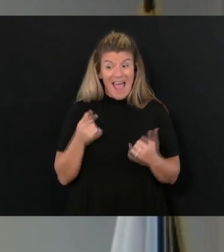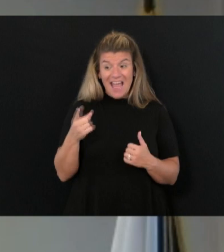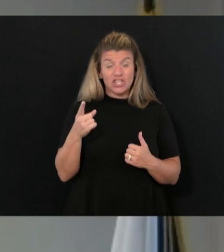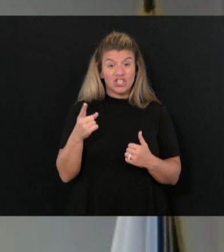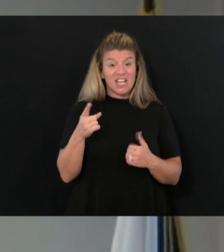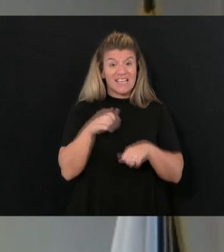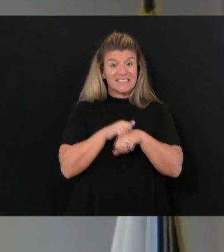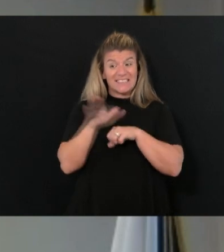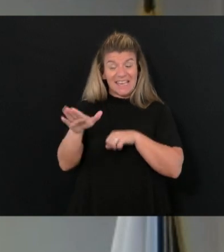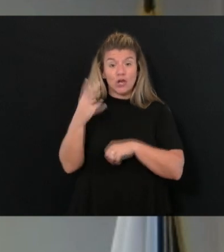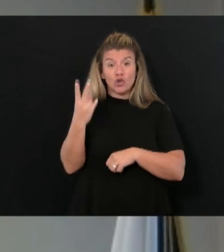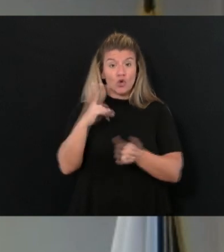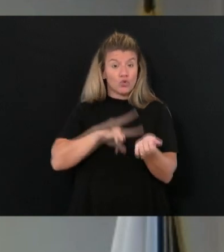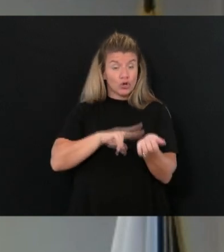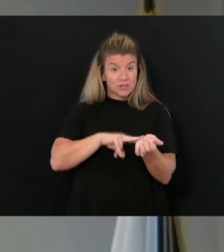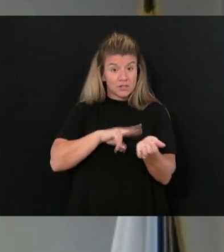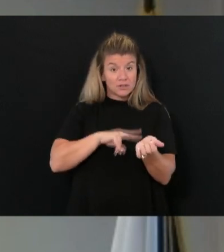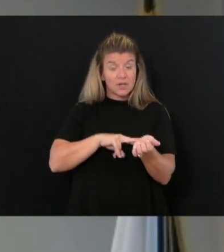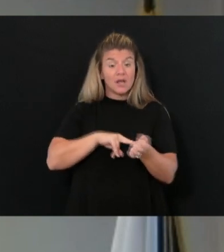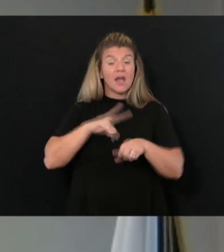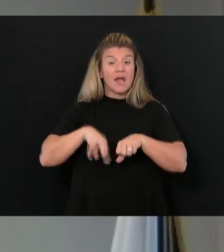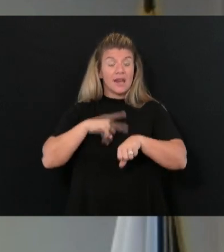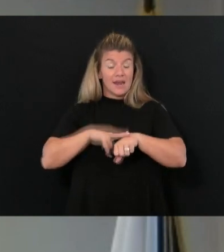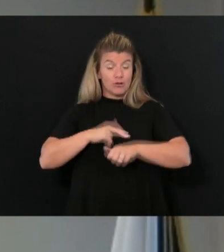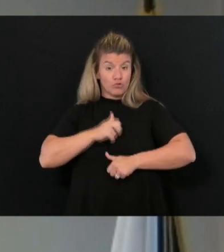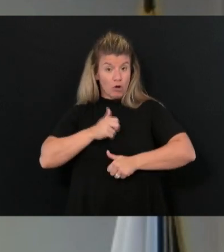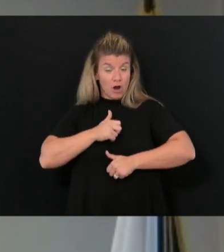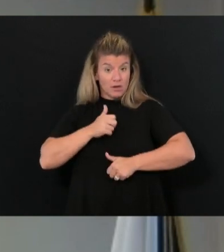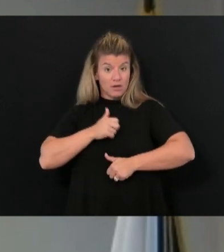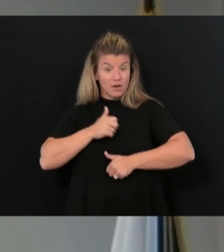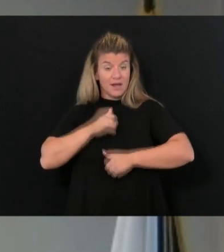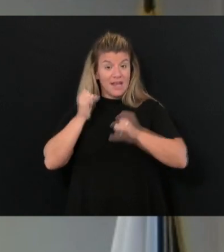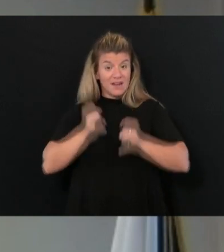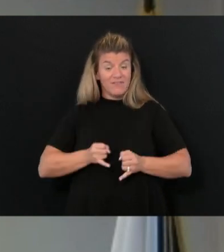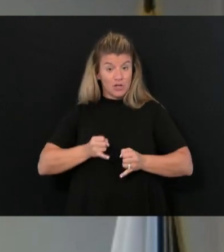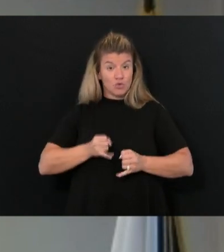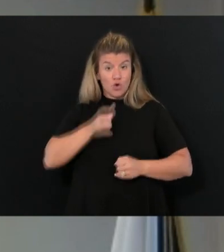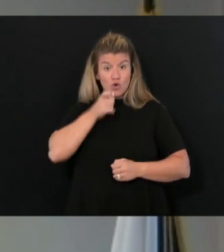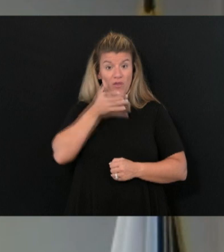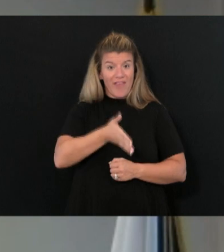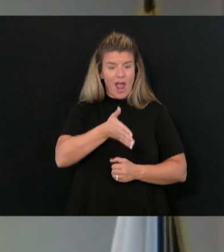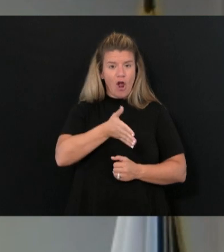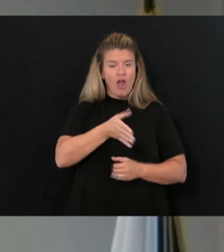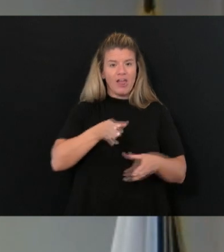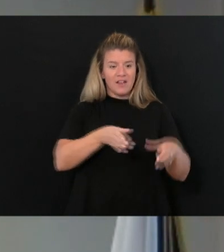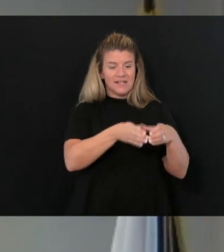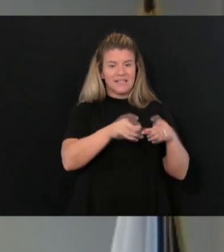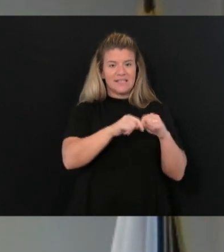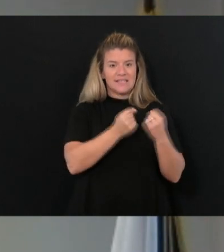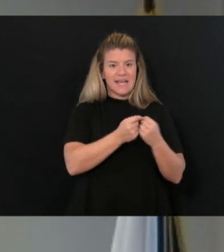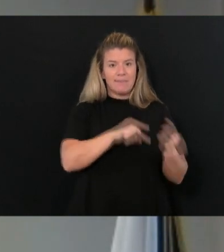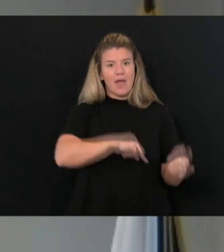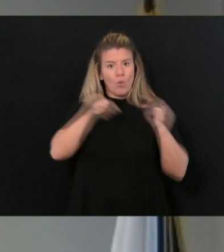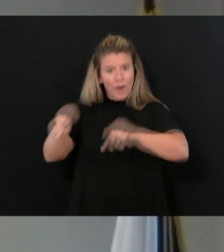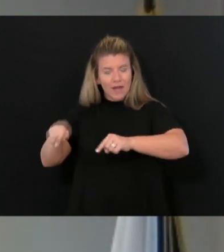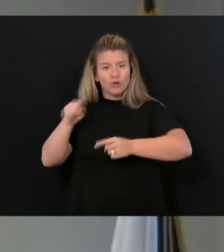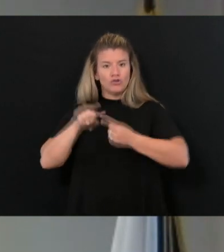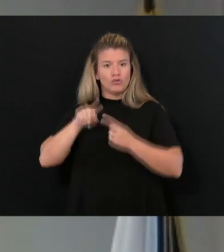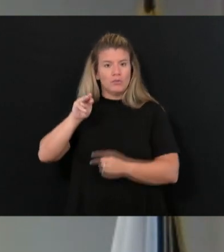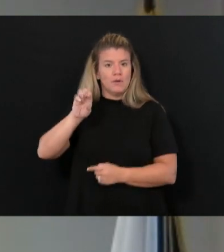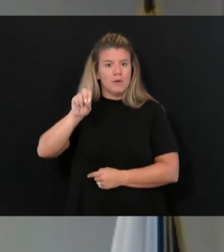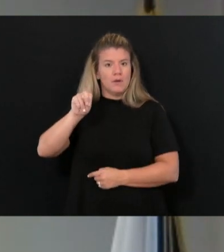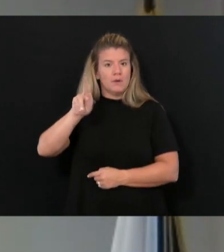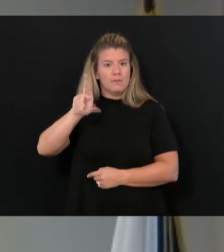nurses and the Guard, National Guard individual who's there assisting her, asked them to go to